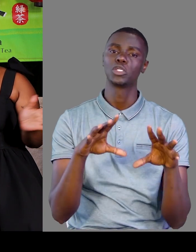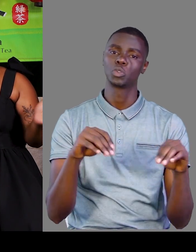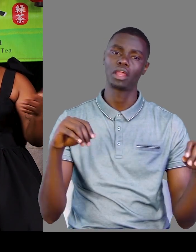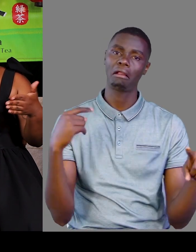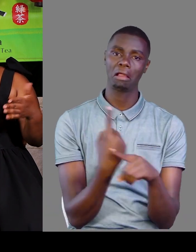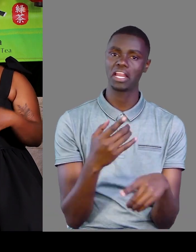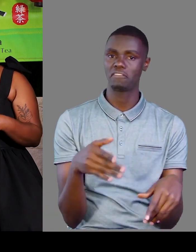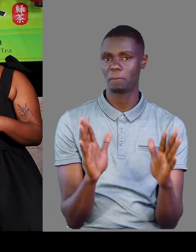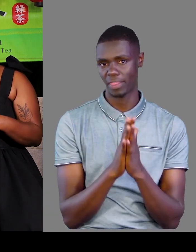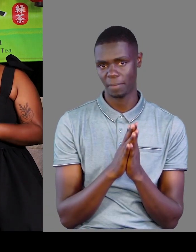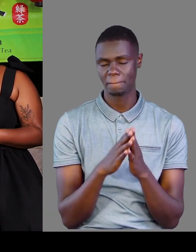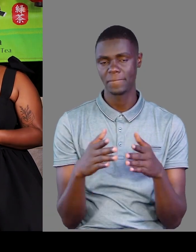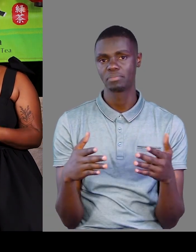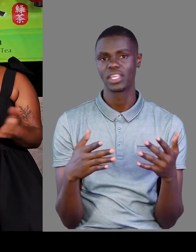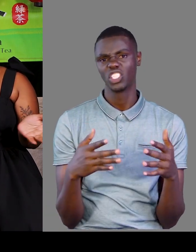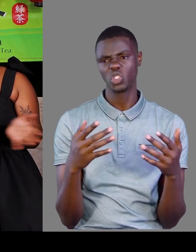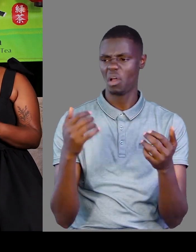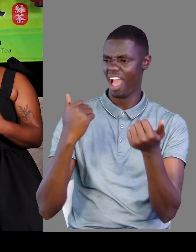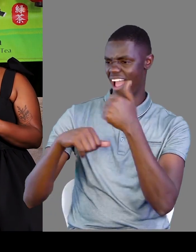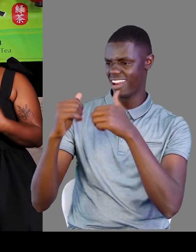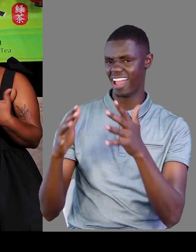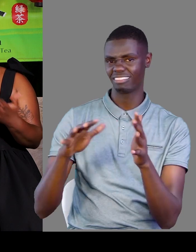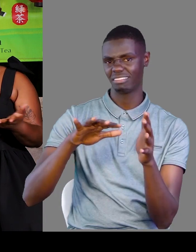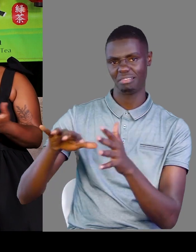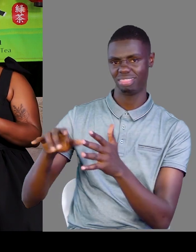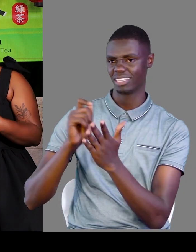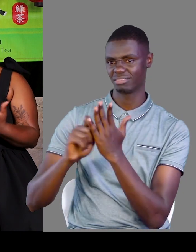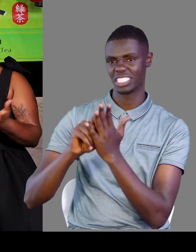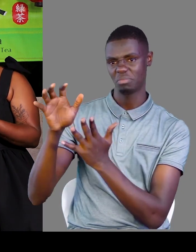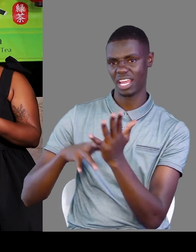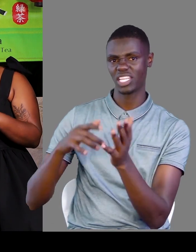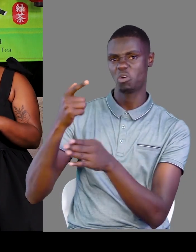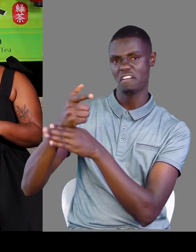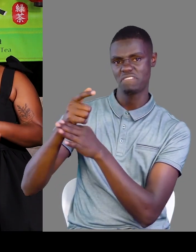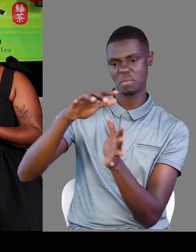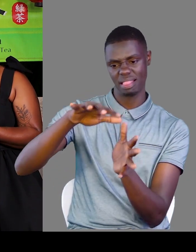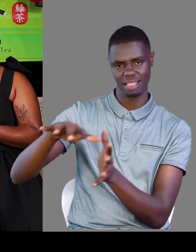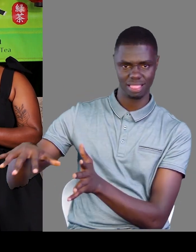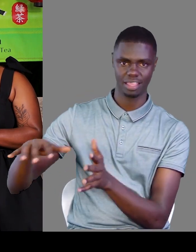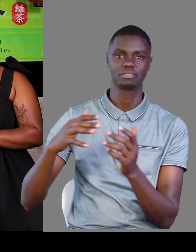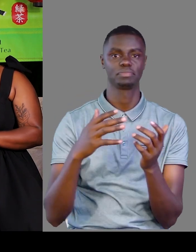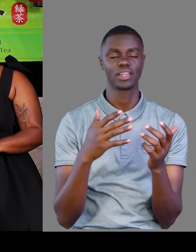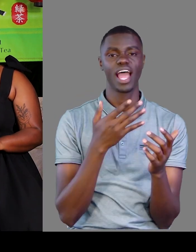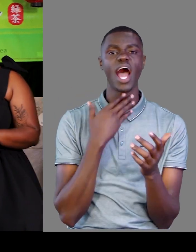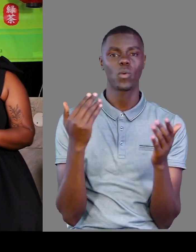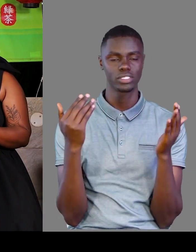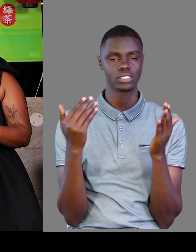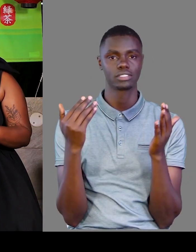different path. Apart from being an actress, a script writer or a film.